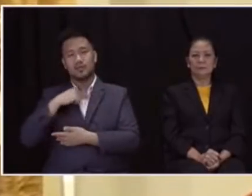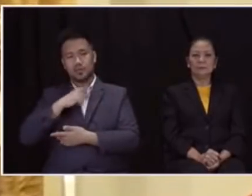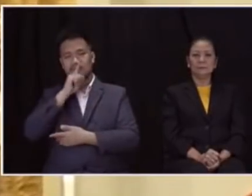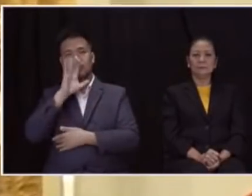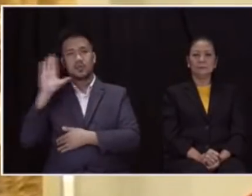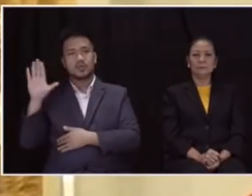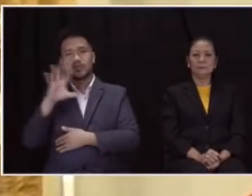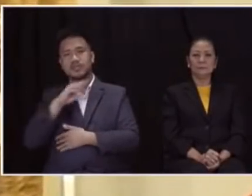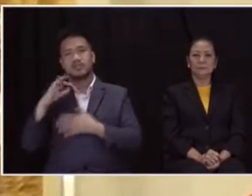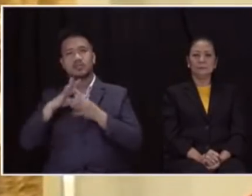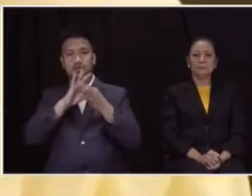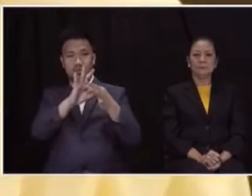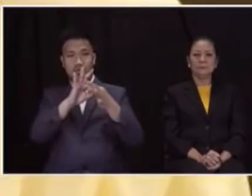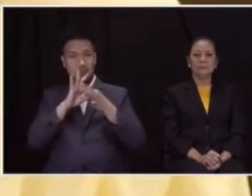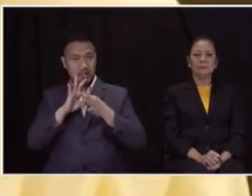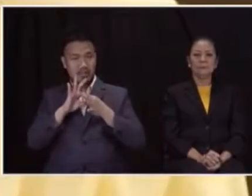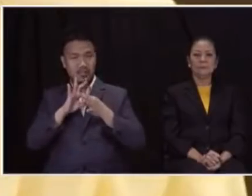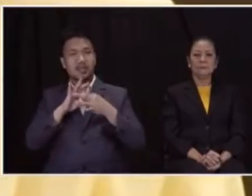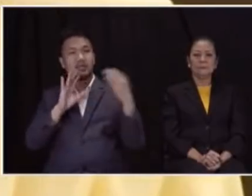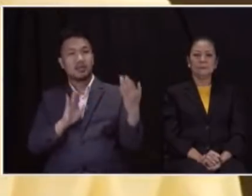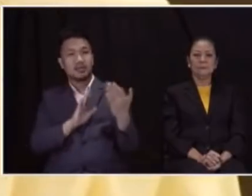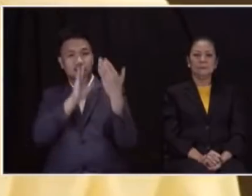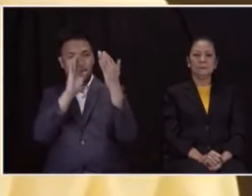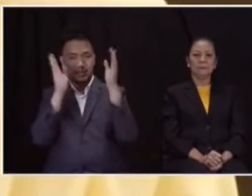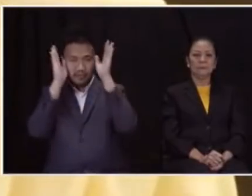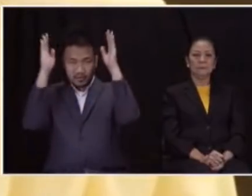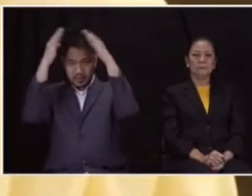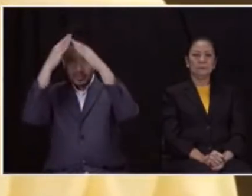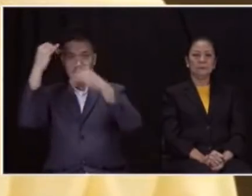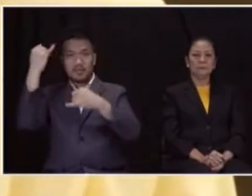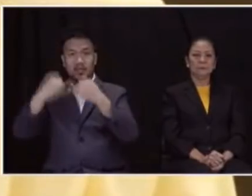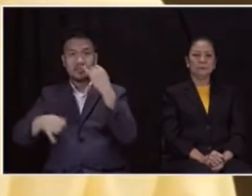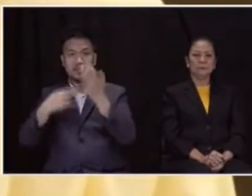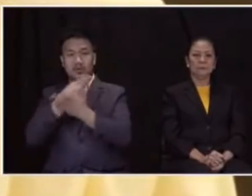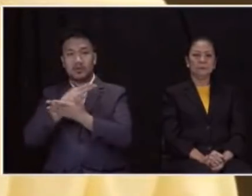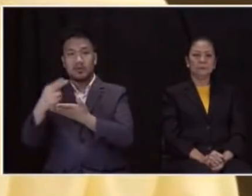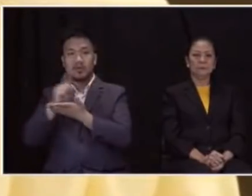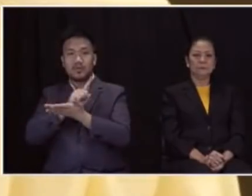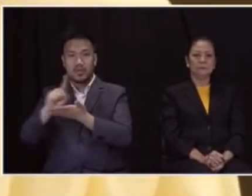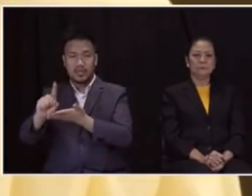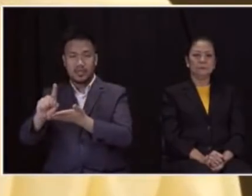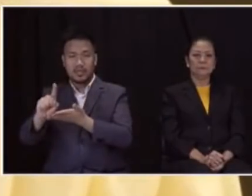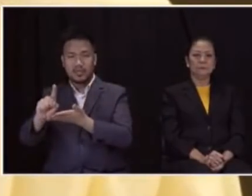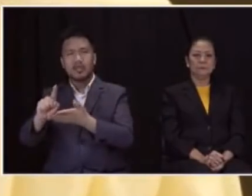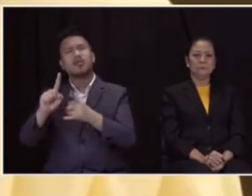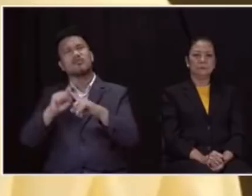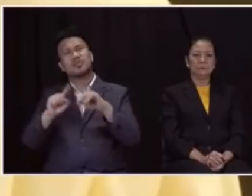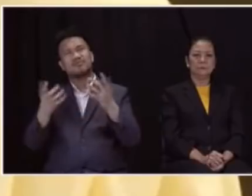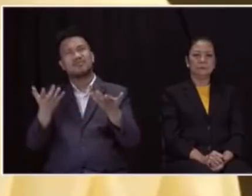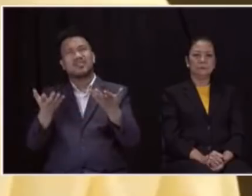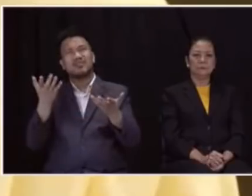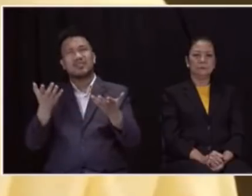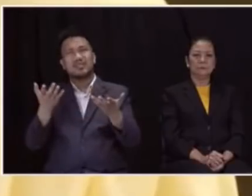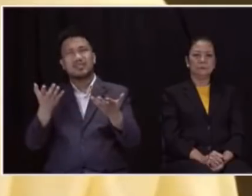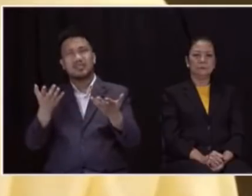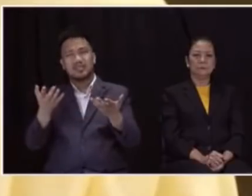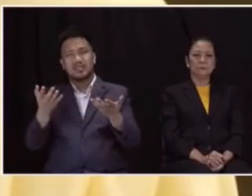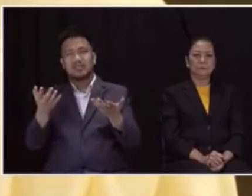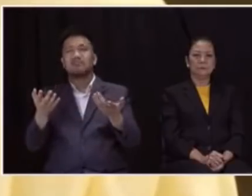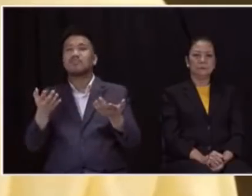promises and commitment in front of the bishop last Holy Week. In a way, it is